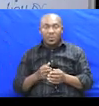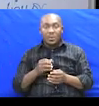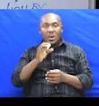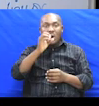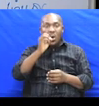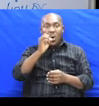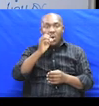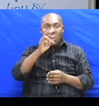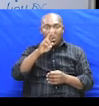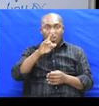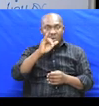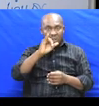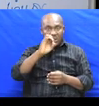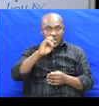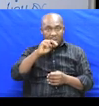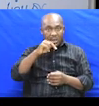import-export